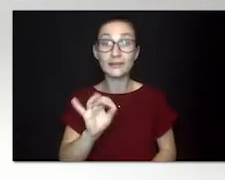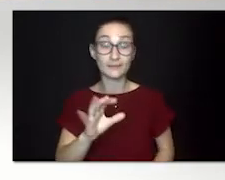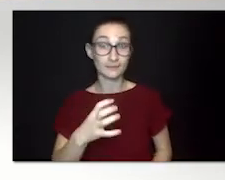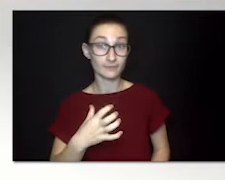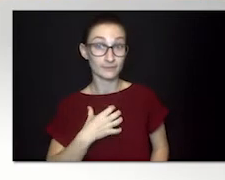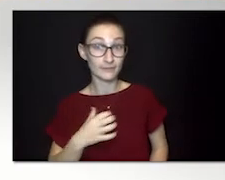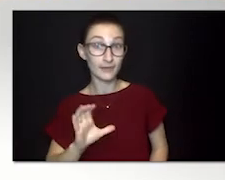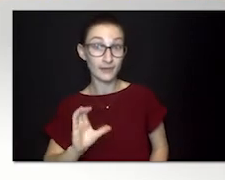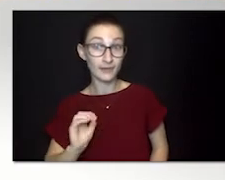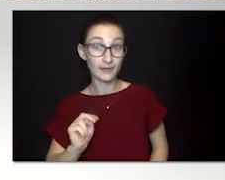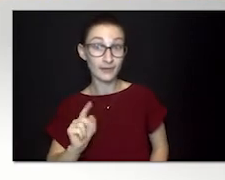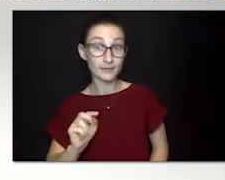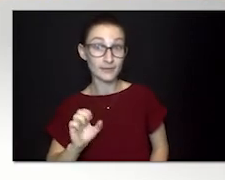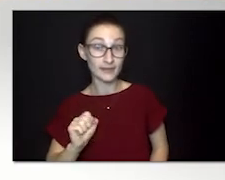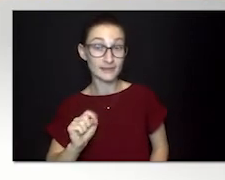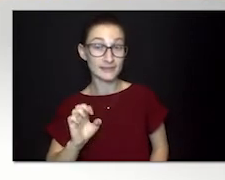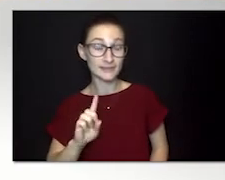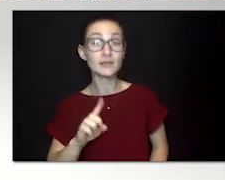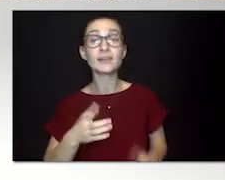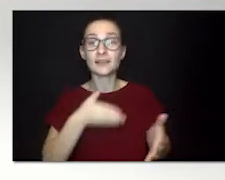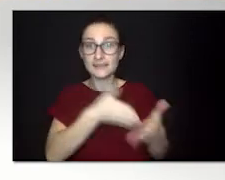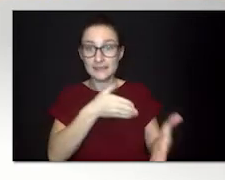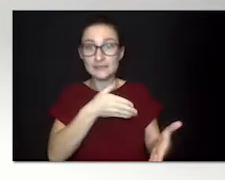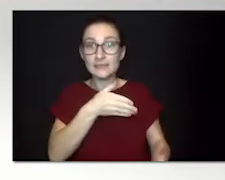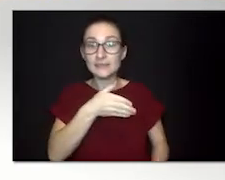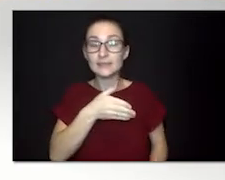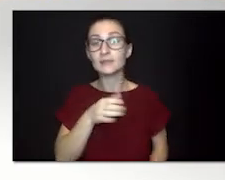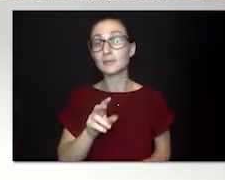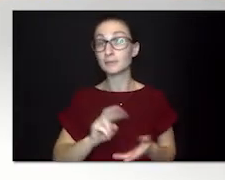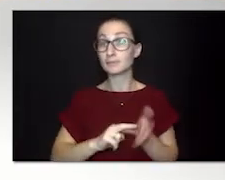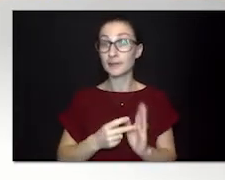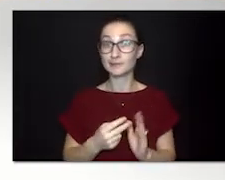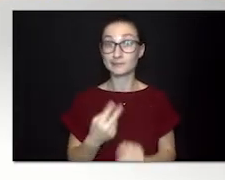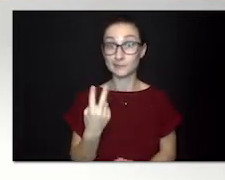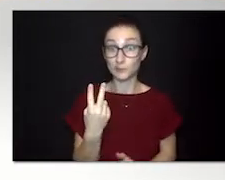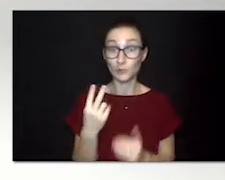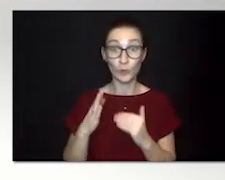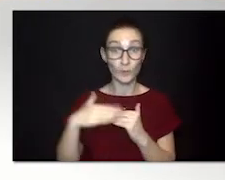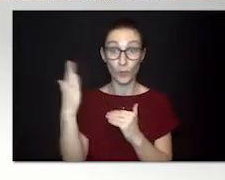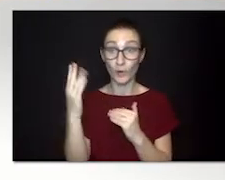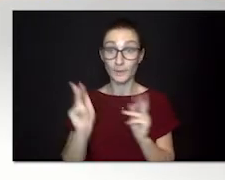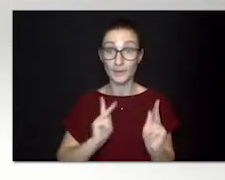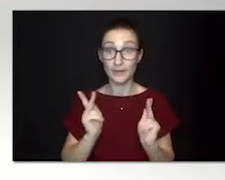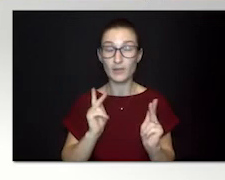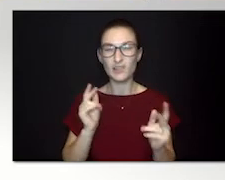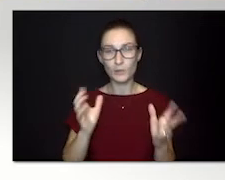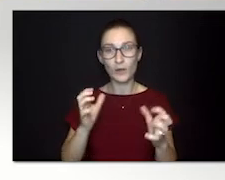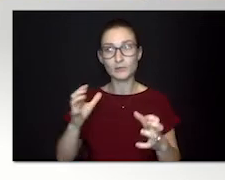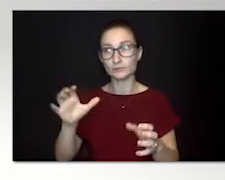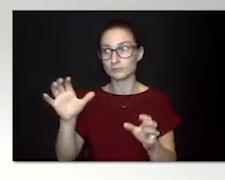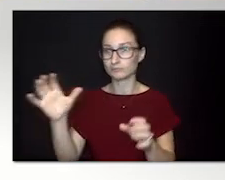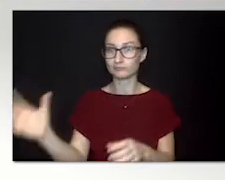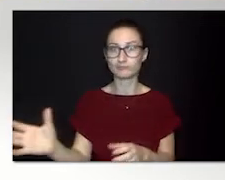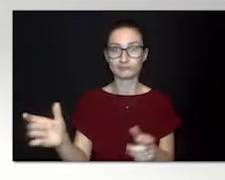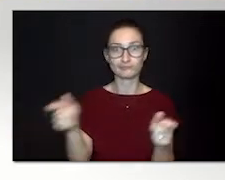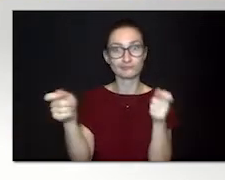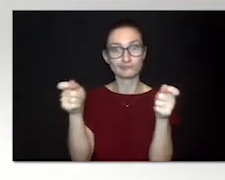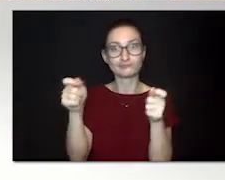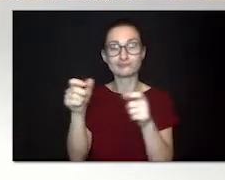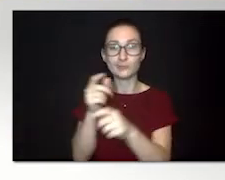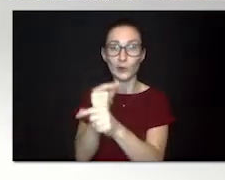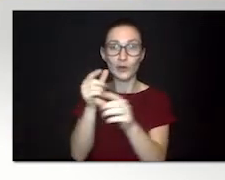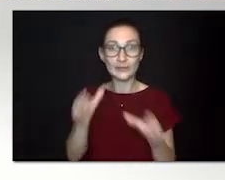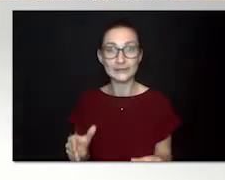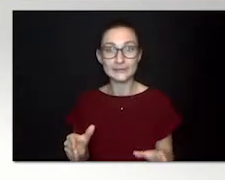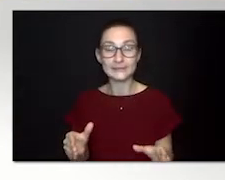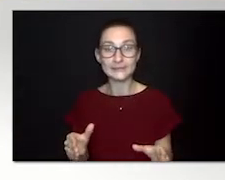where if there's a contested guardian advocacy, that means that 2 different people, or more than 2 different people, think that they should be